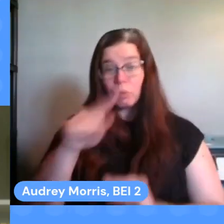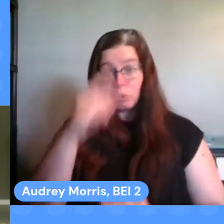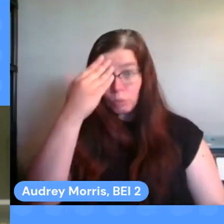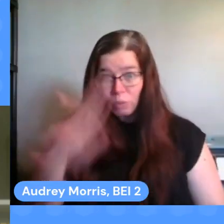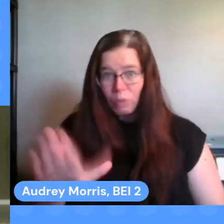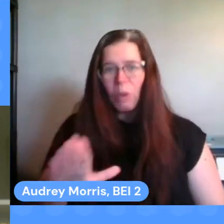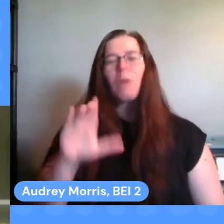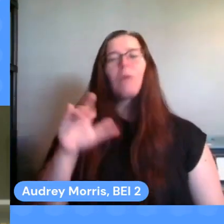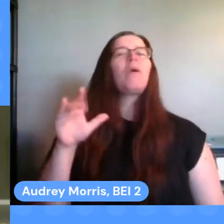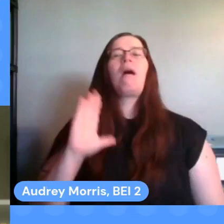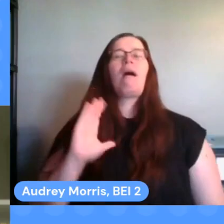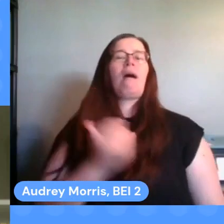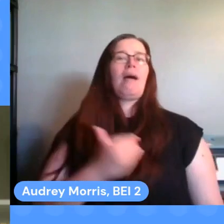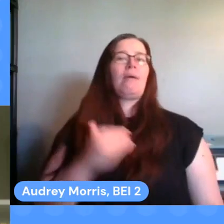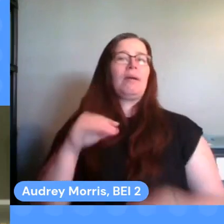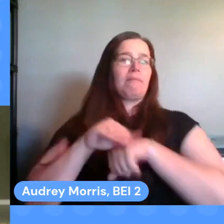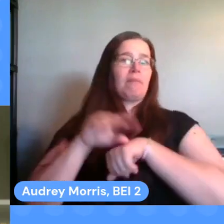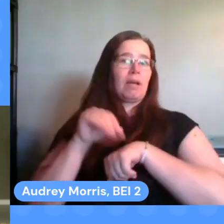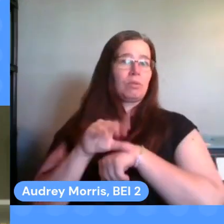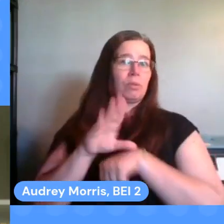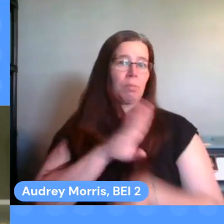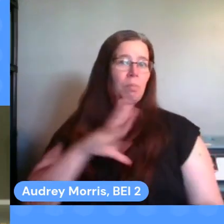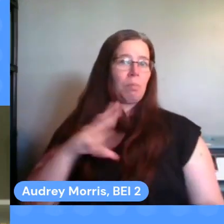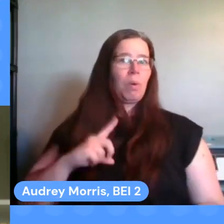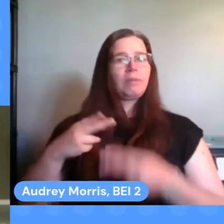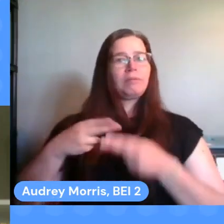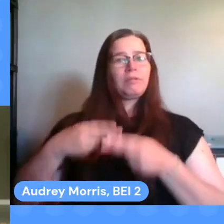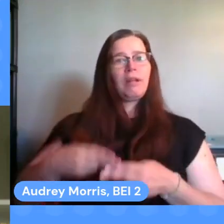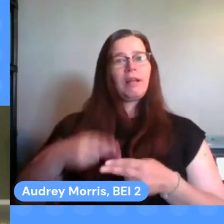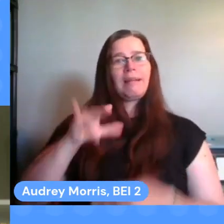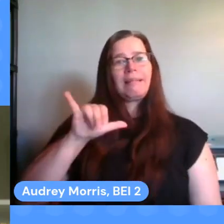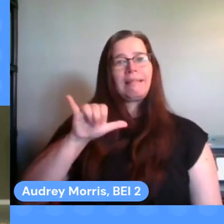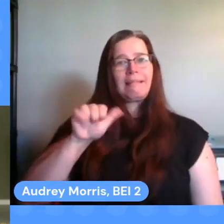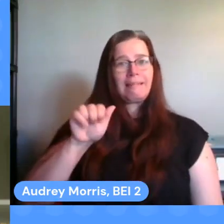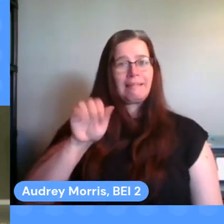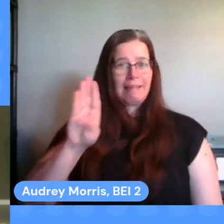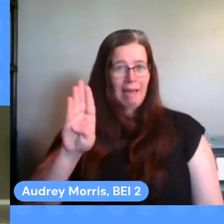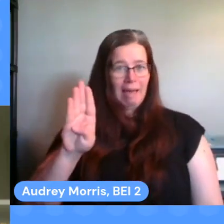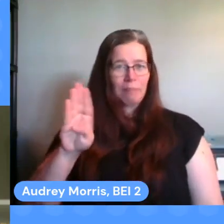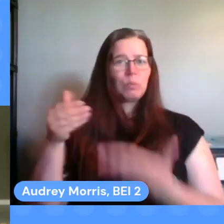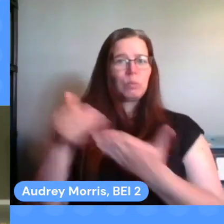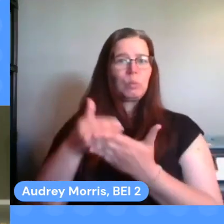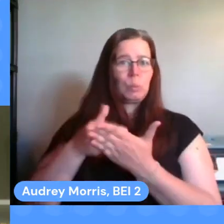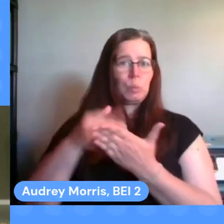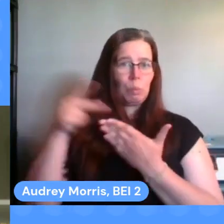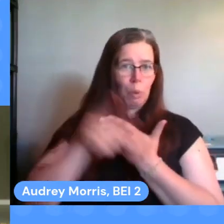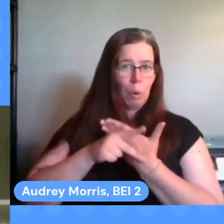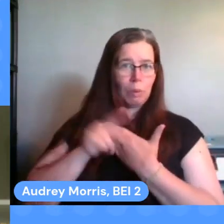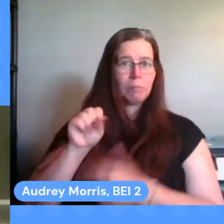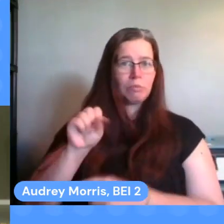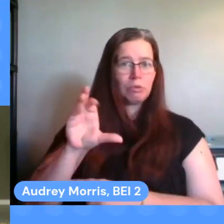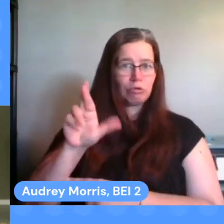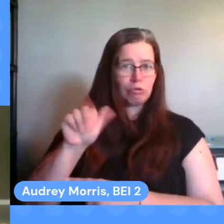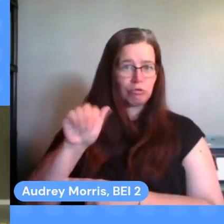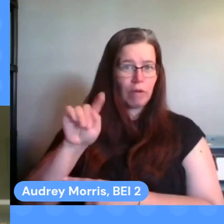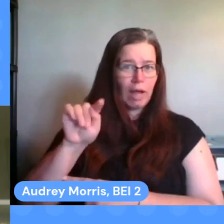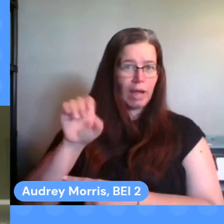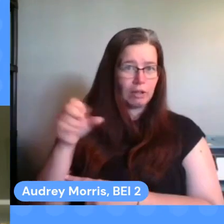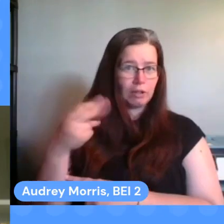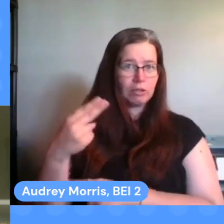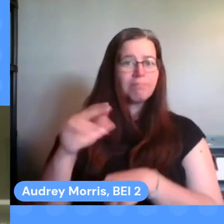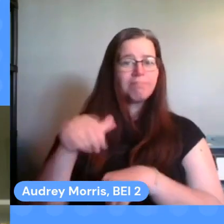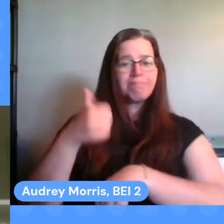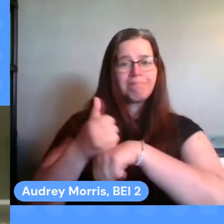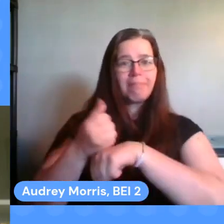Scratch Youth Advisory Board, affectionately known as YAB, is a new program at Scratch, launched last